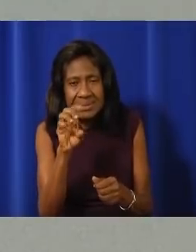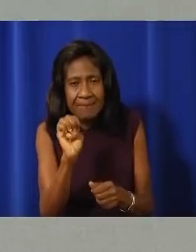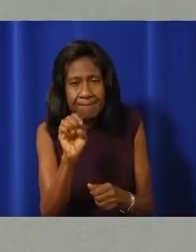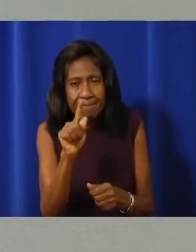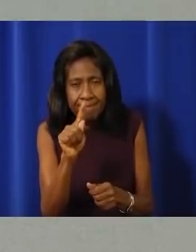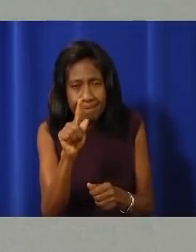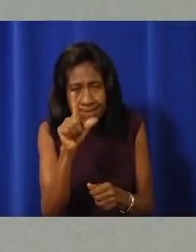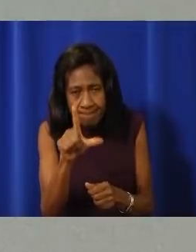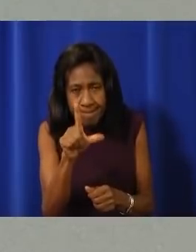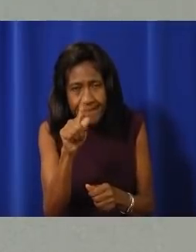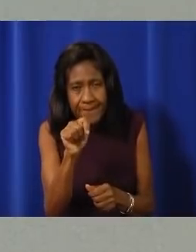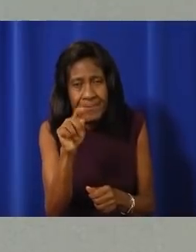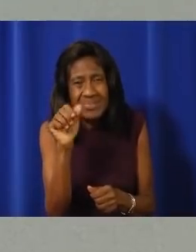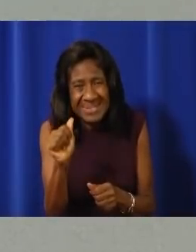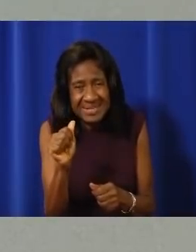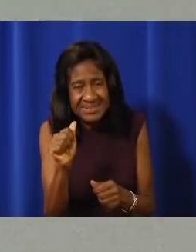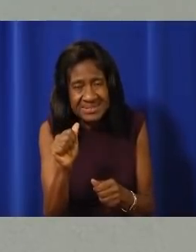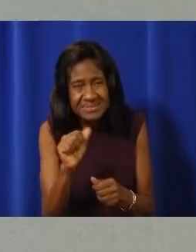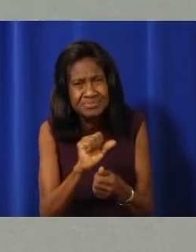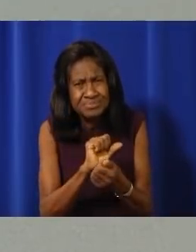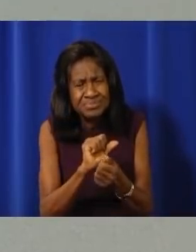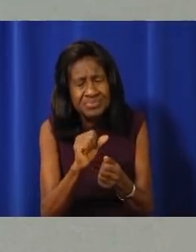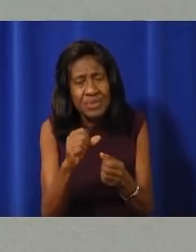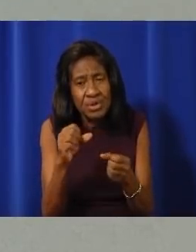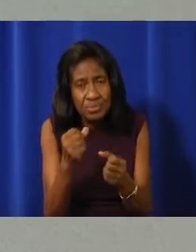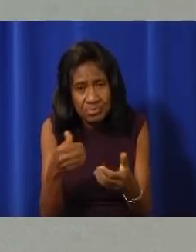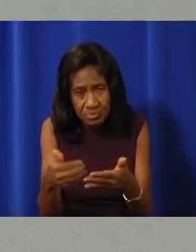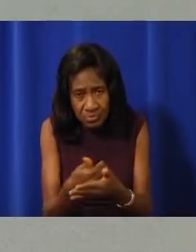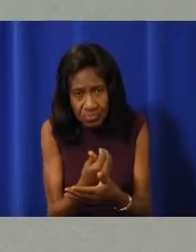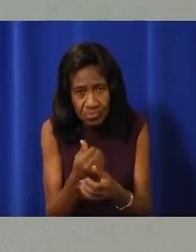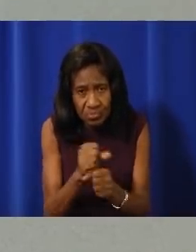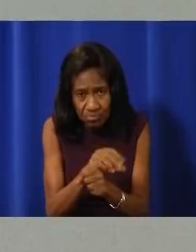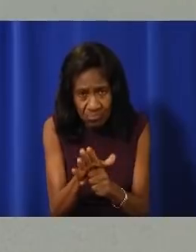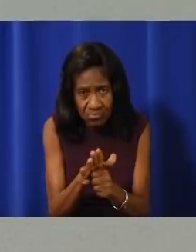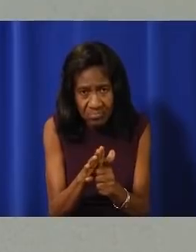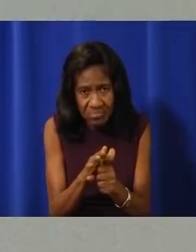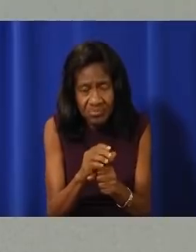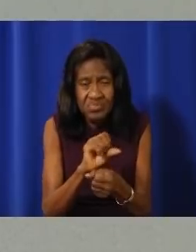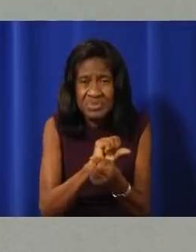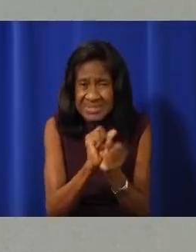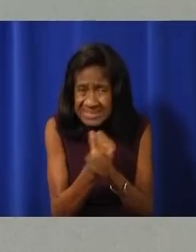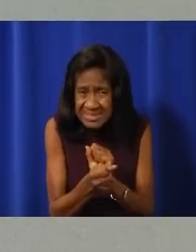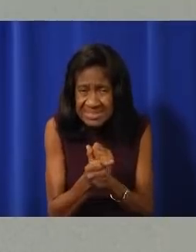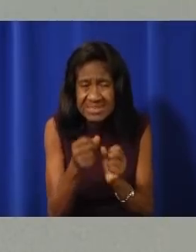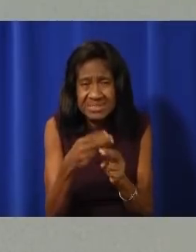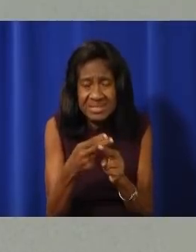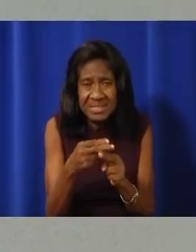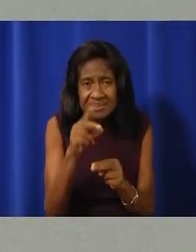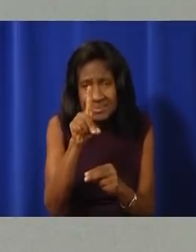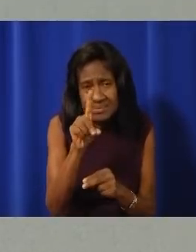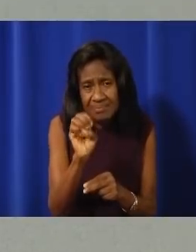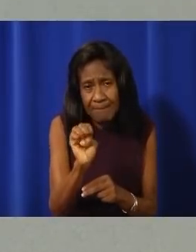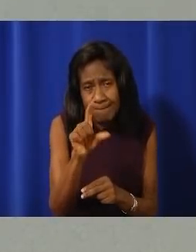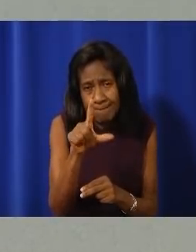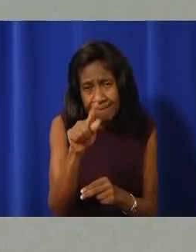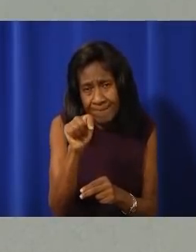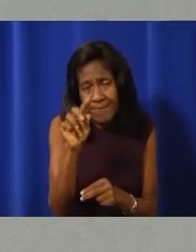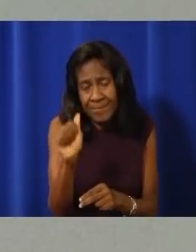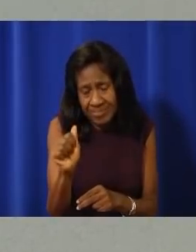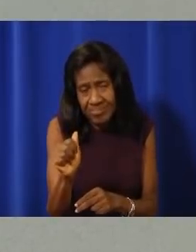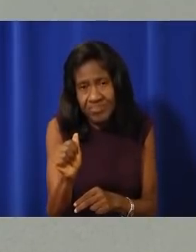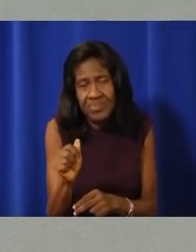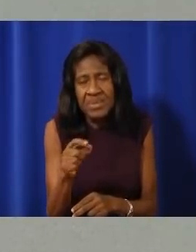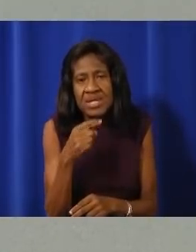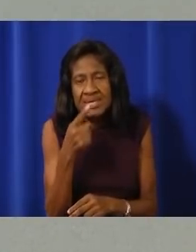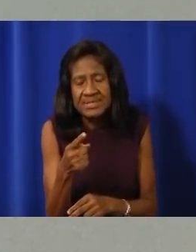global pandemic, and why this is happening to us at the moment. I know it is even more upsetting for everyone in the community to hear